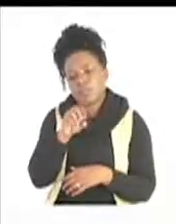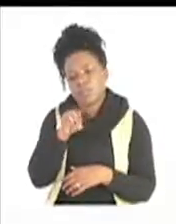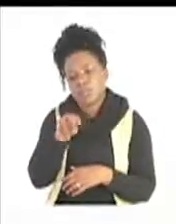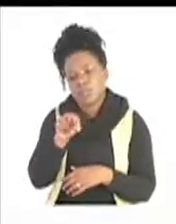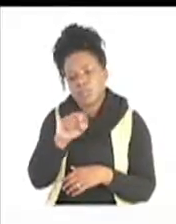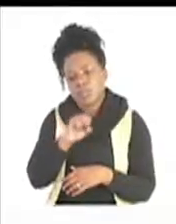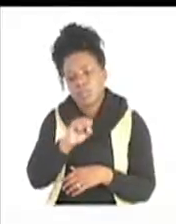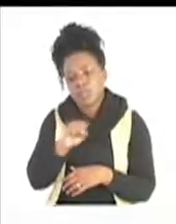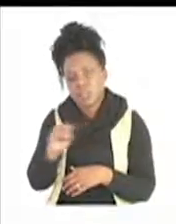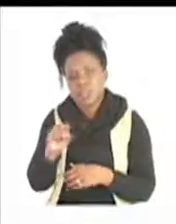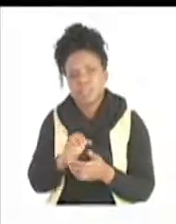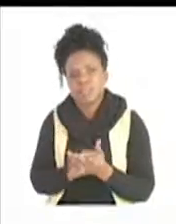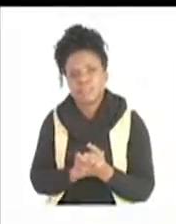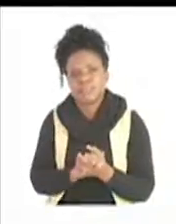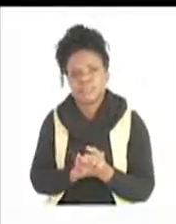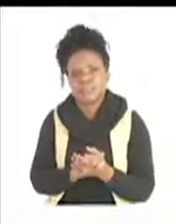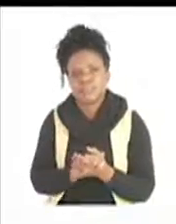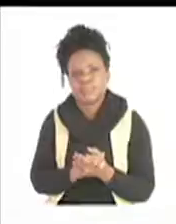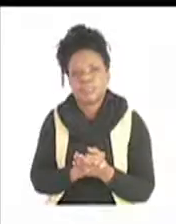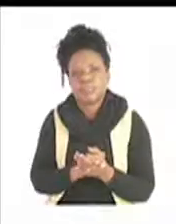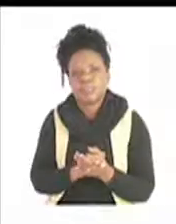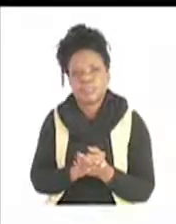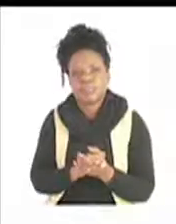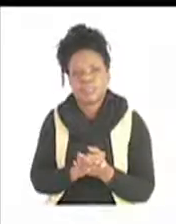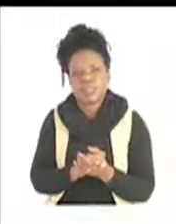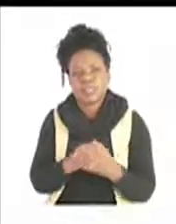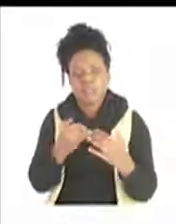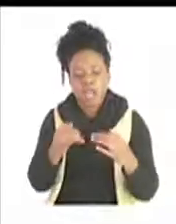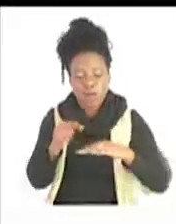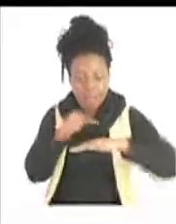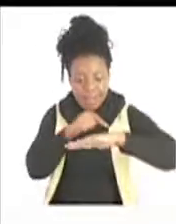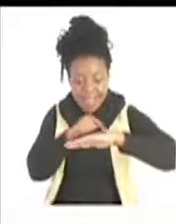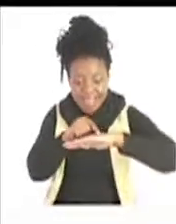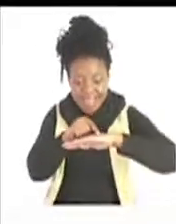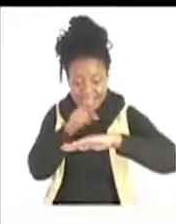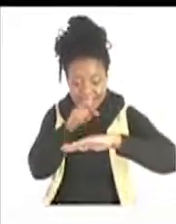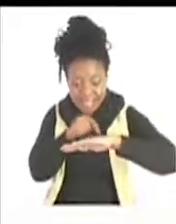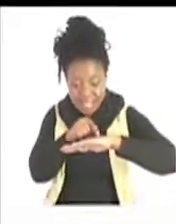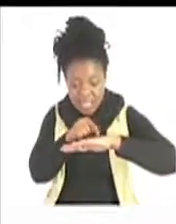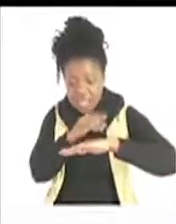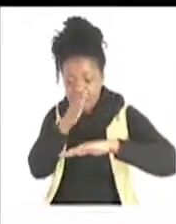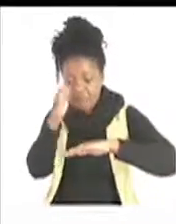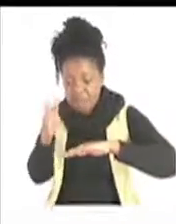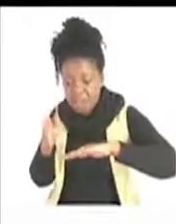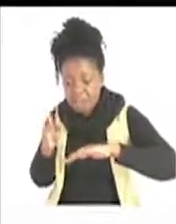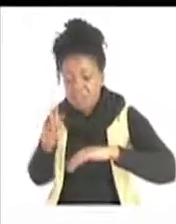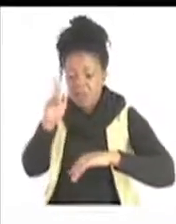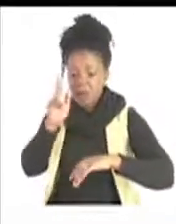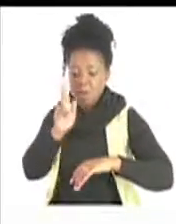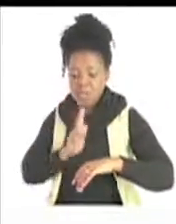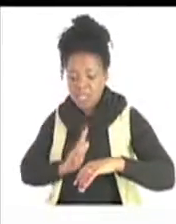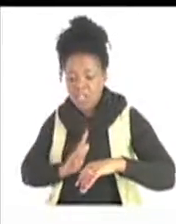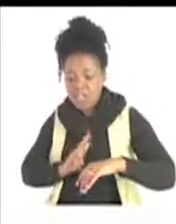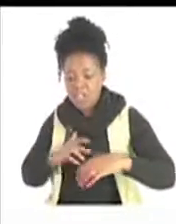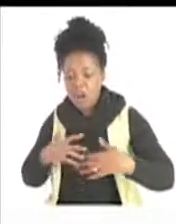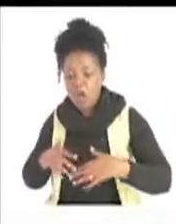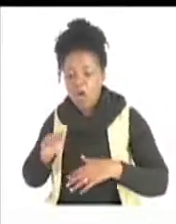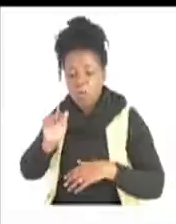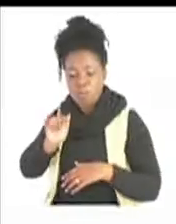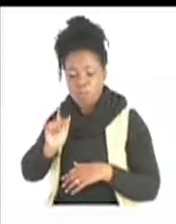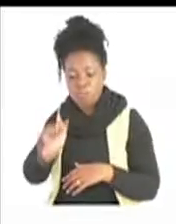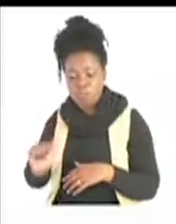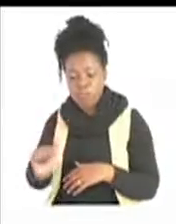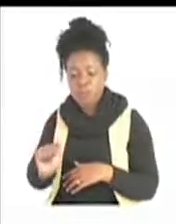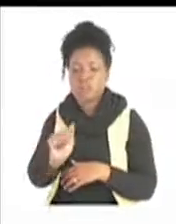to write what type of a pronoun is I. And number 2, you